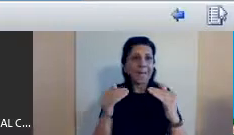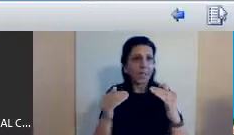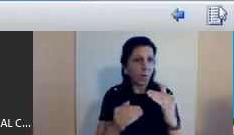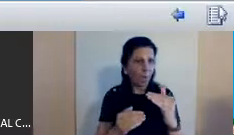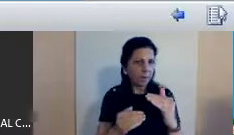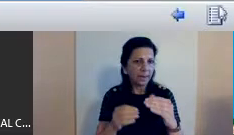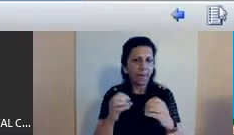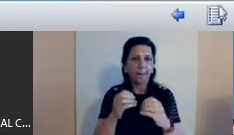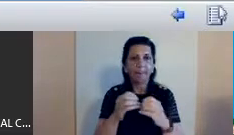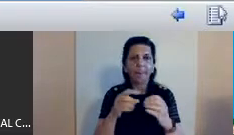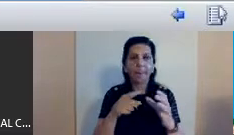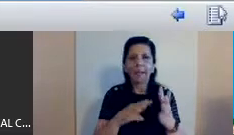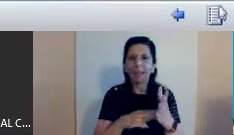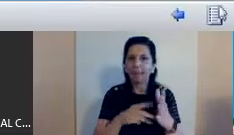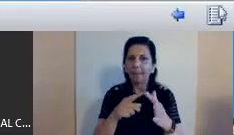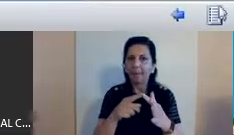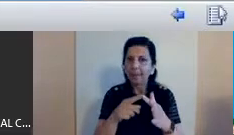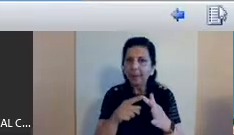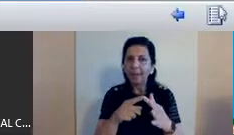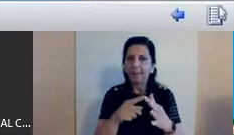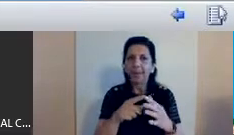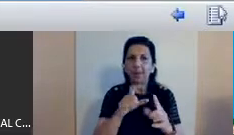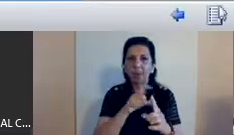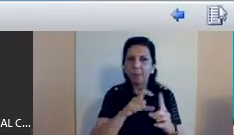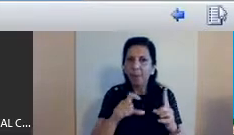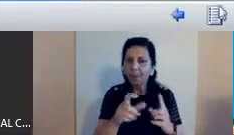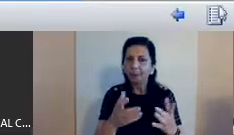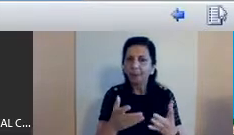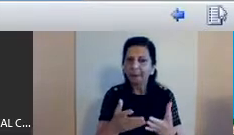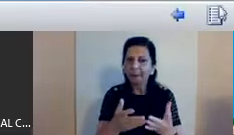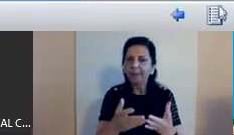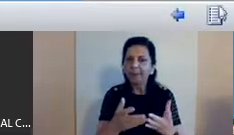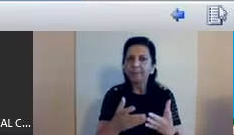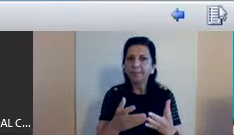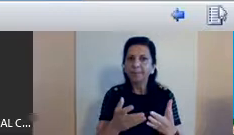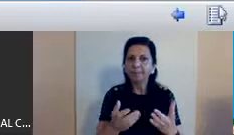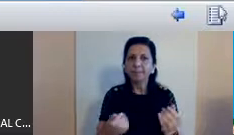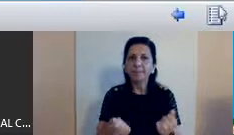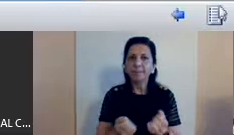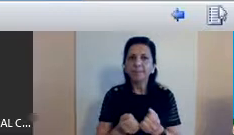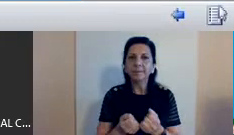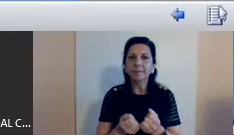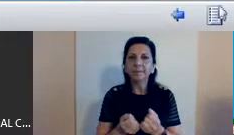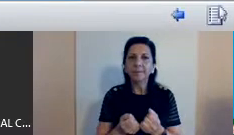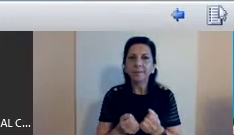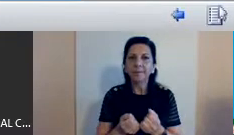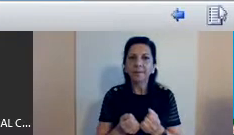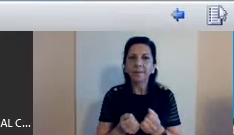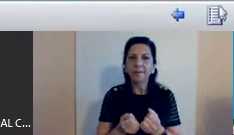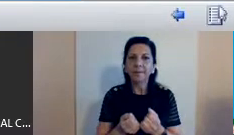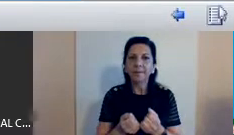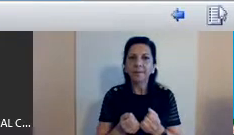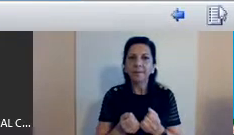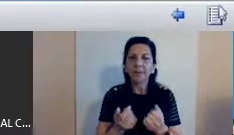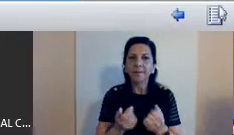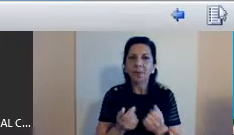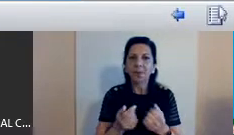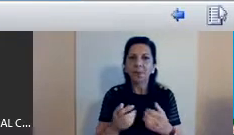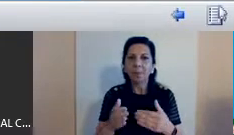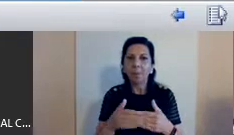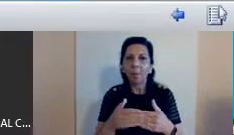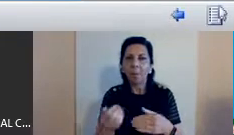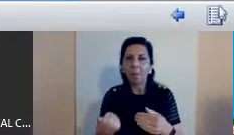that is also reflected in our staff, and some of our occupations in the health and care system have been more impacted than others, and we need